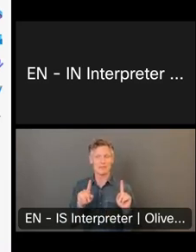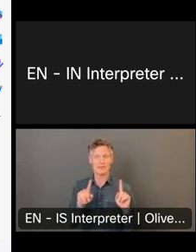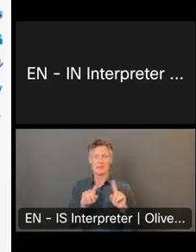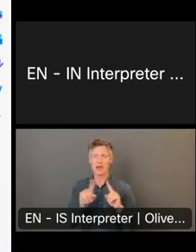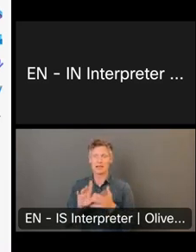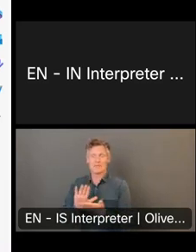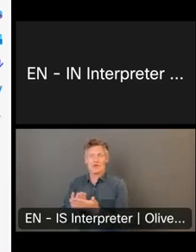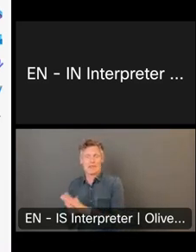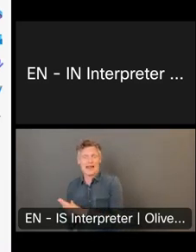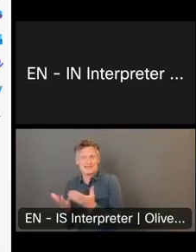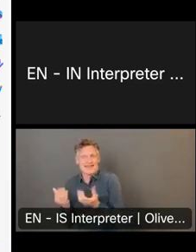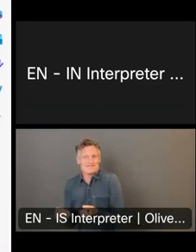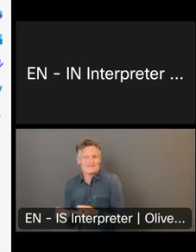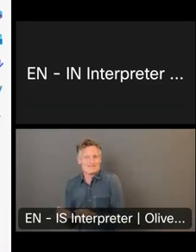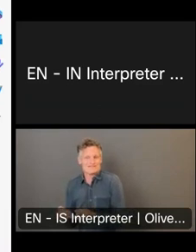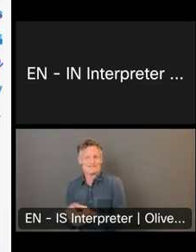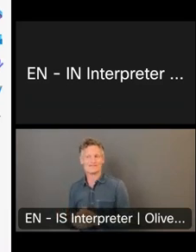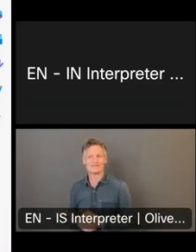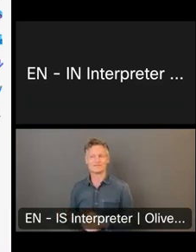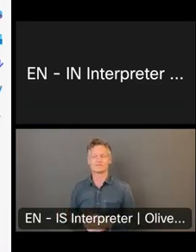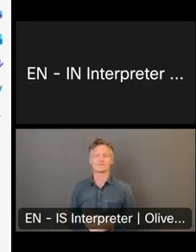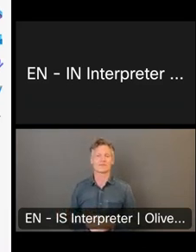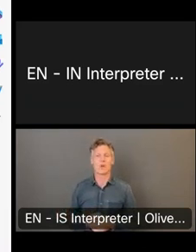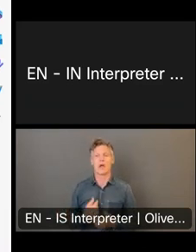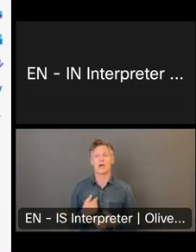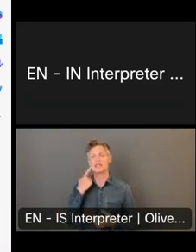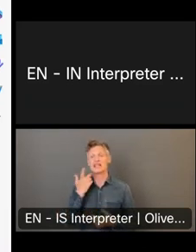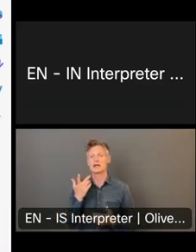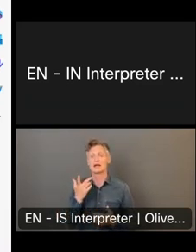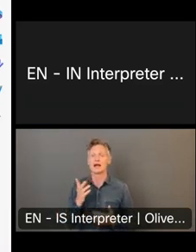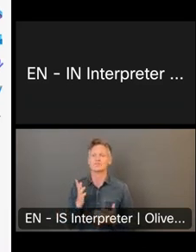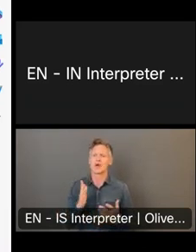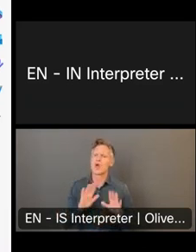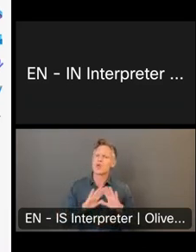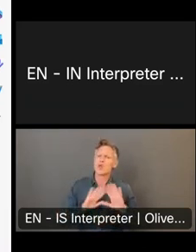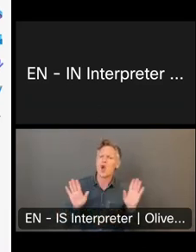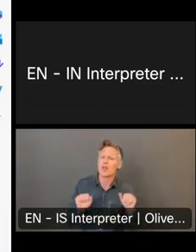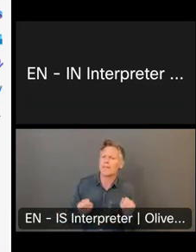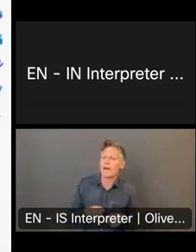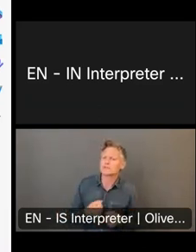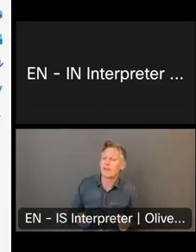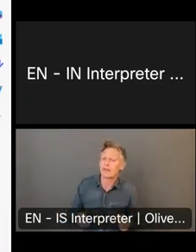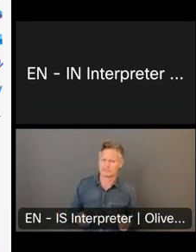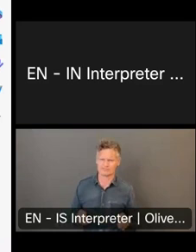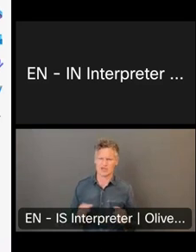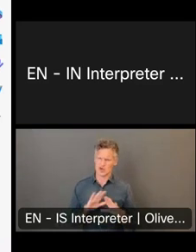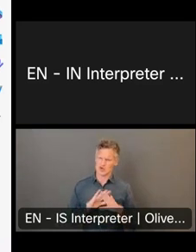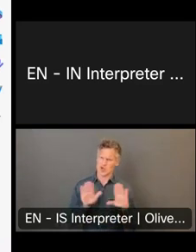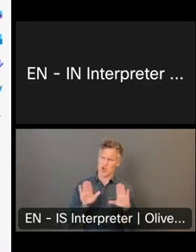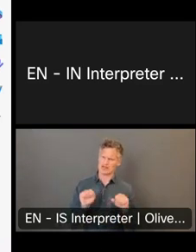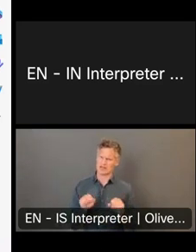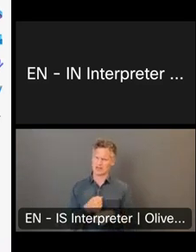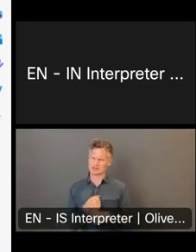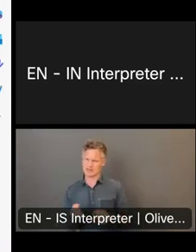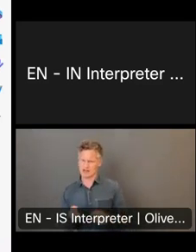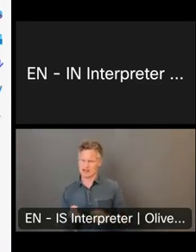control cases, like take the not impossible or it's not inconceivable, which suggests a lower point on